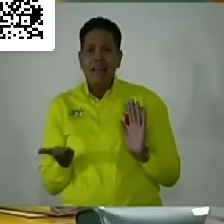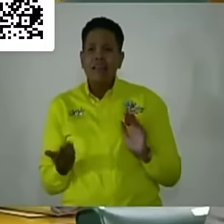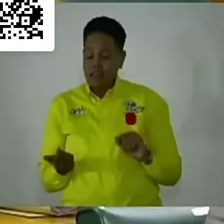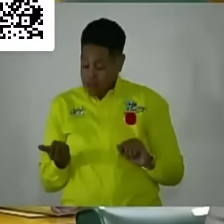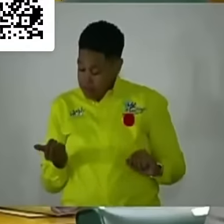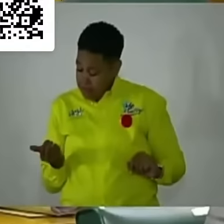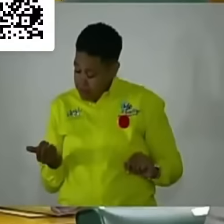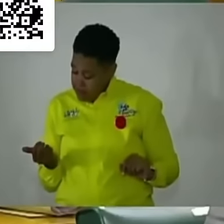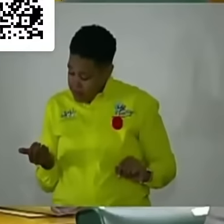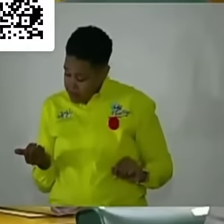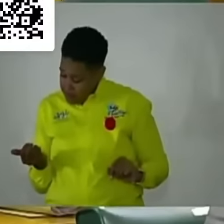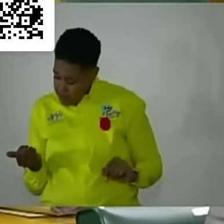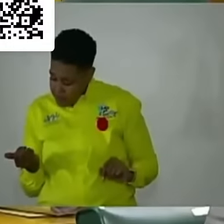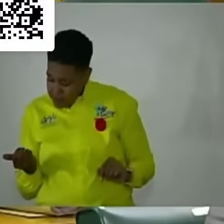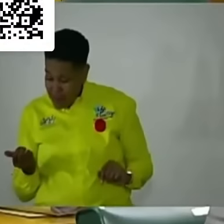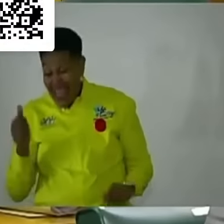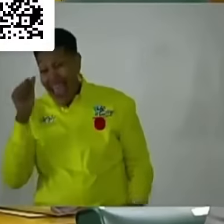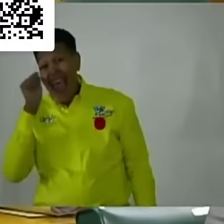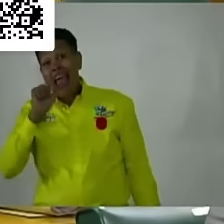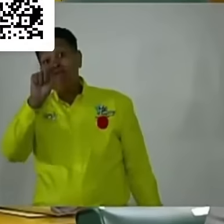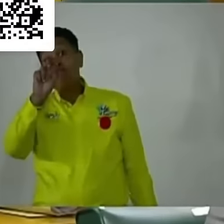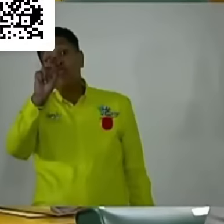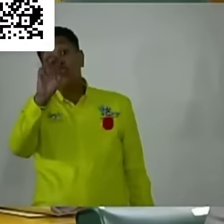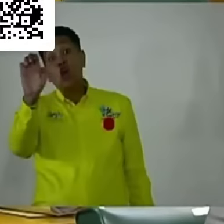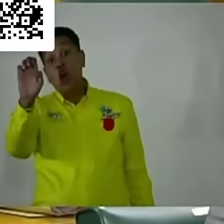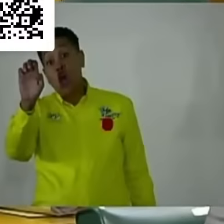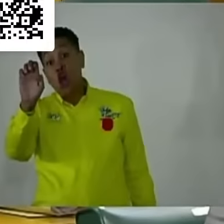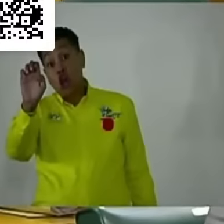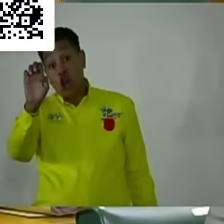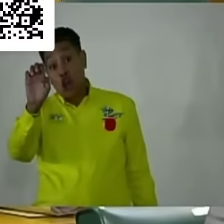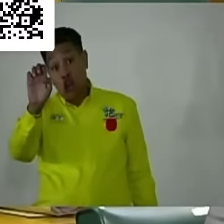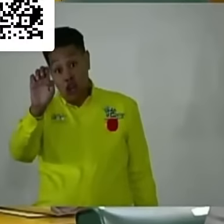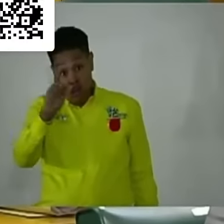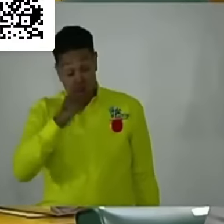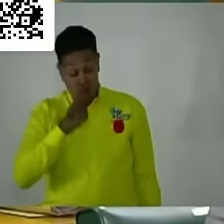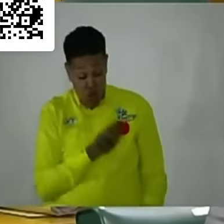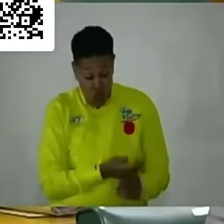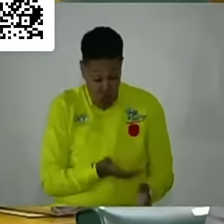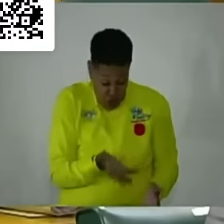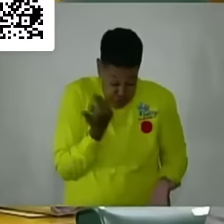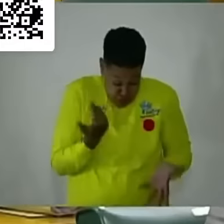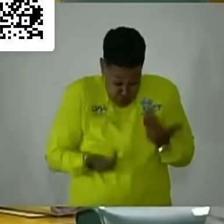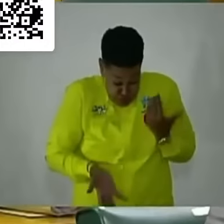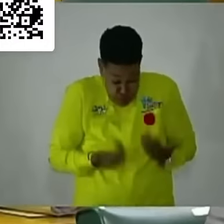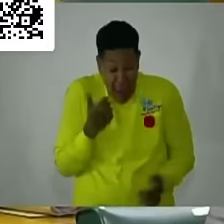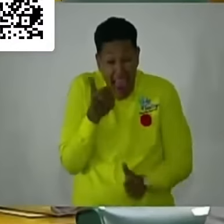that each ton of bauxite taken out, each ton of bauxite extracted,